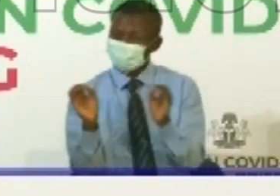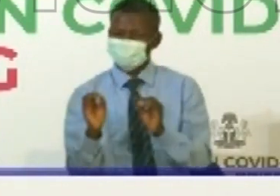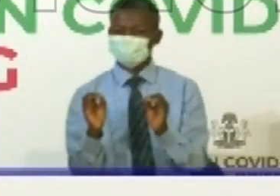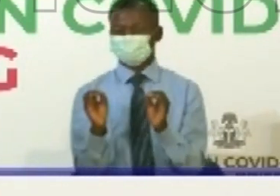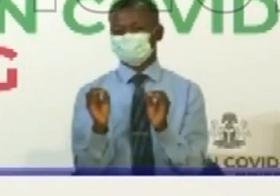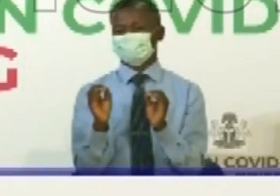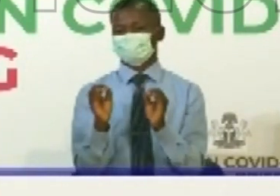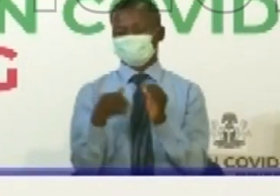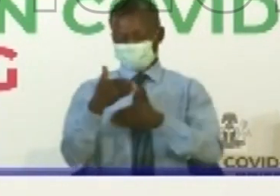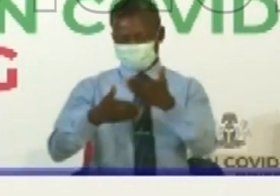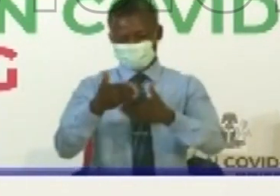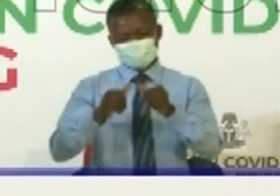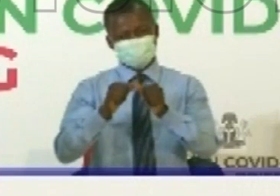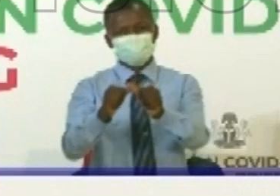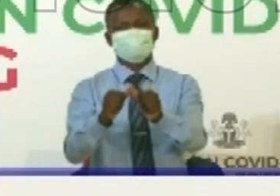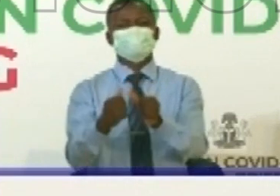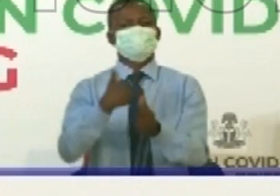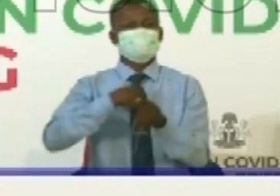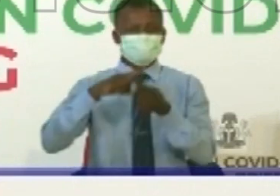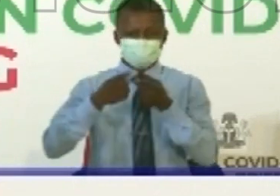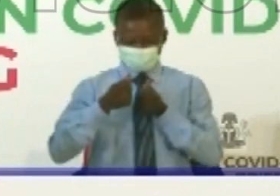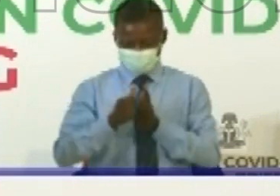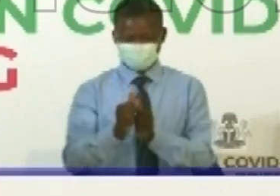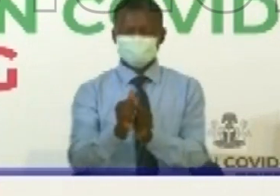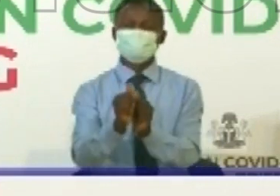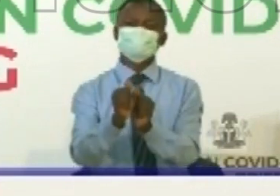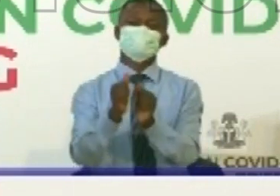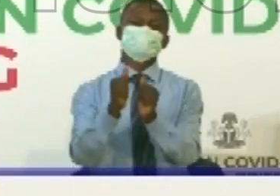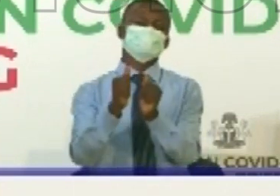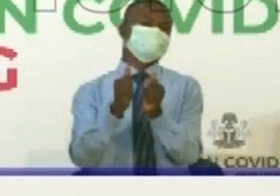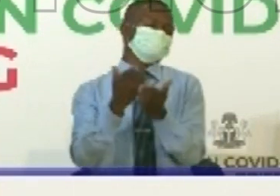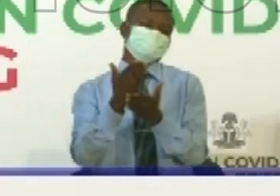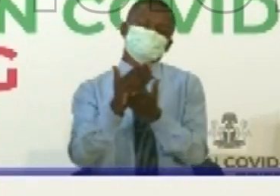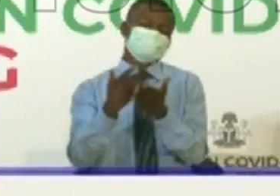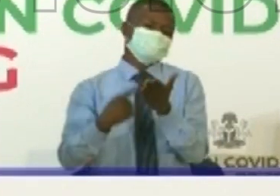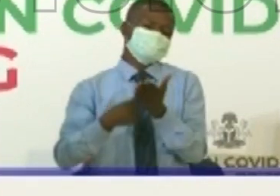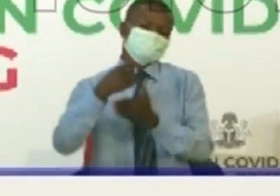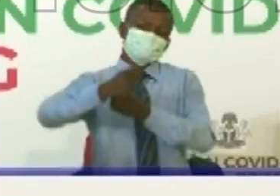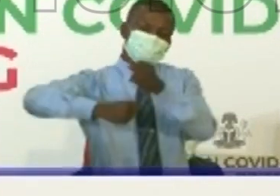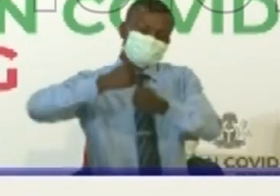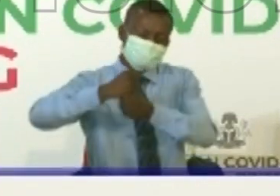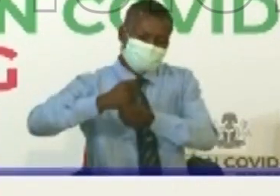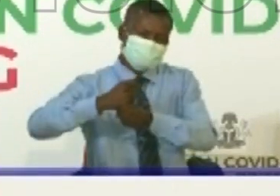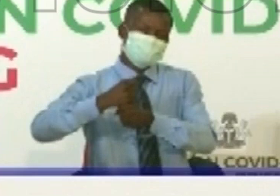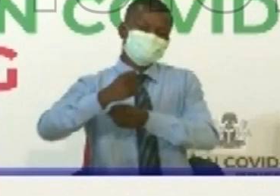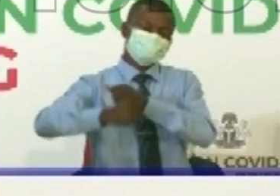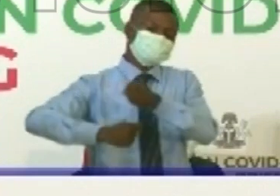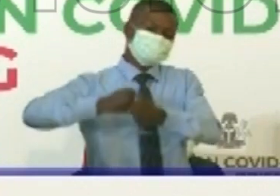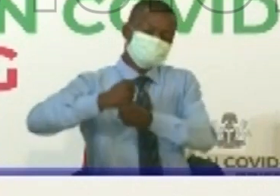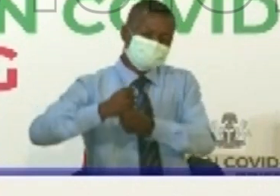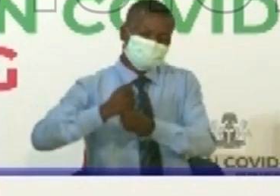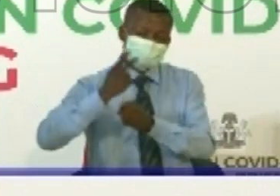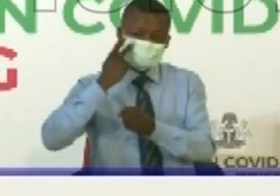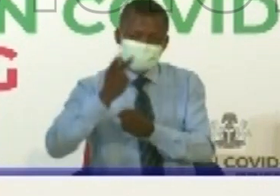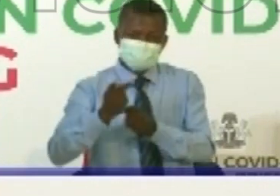process. They still have to be followed for about a year to see whether complications or